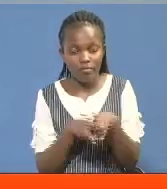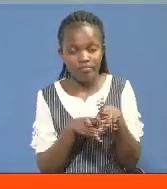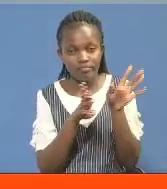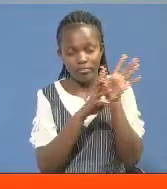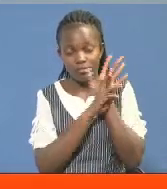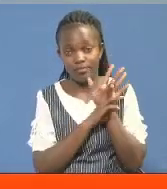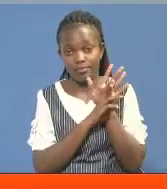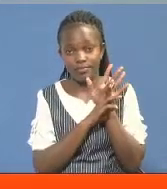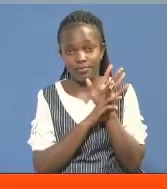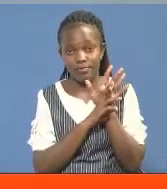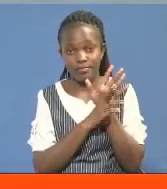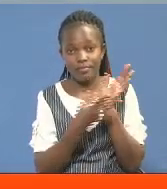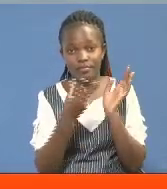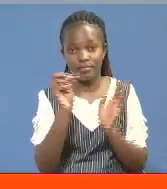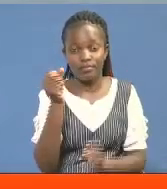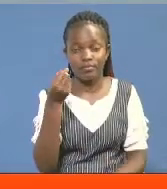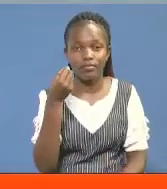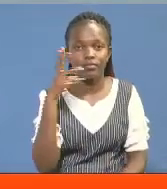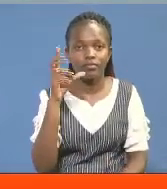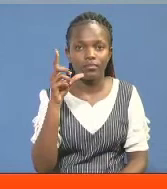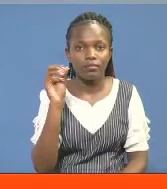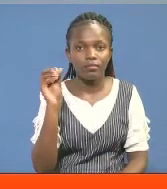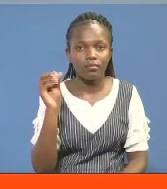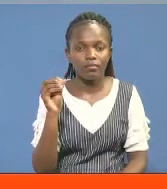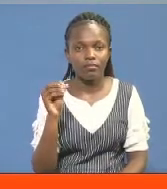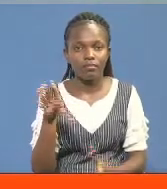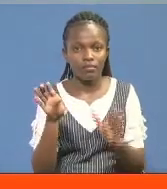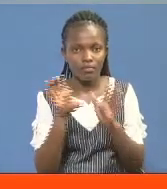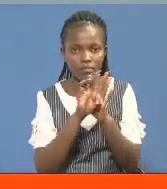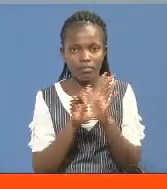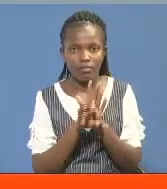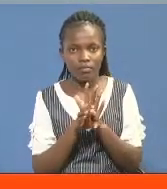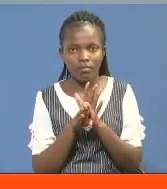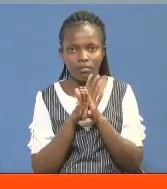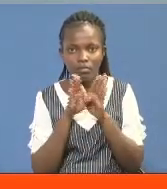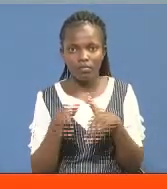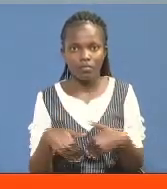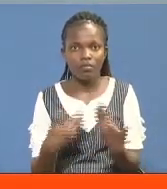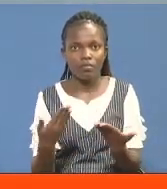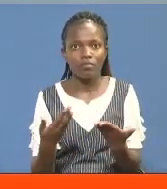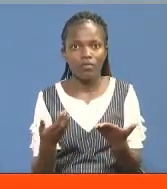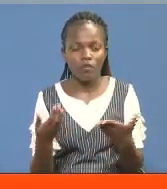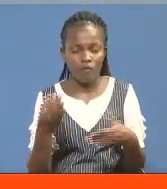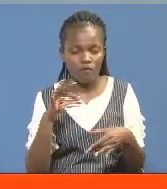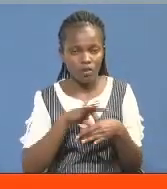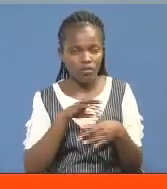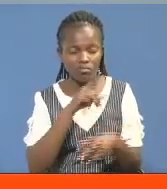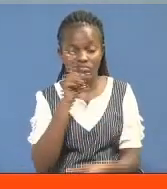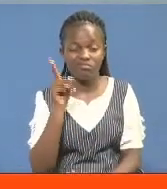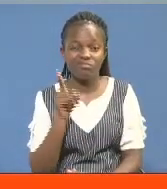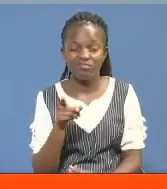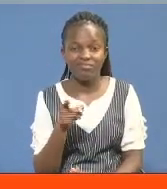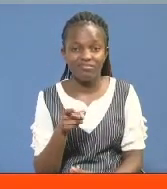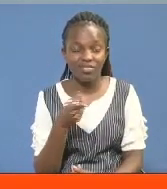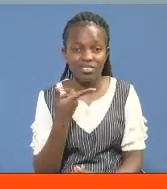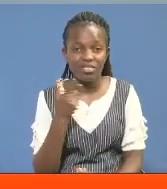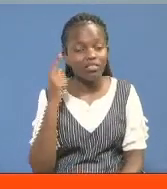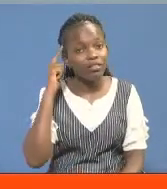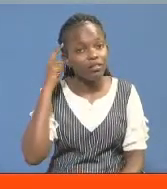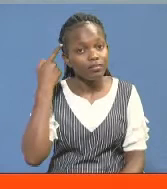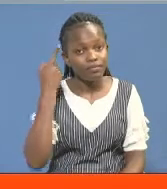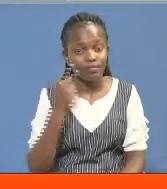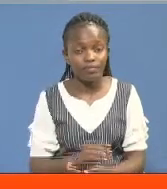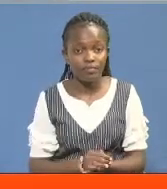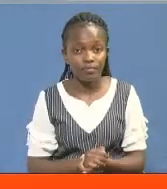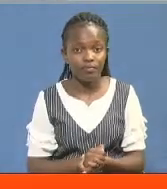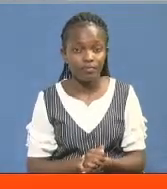precedence that was set by the 2010 Constitution. Do you think it will be subjected to a multiple vote question? Multiple